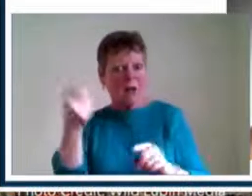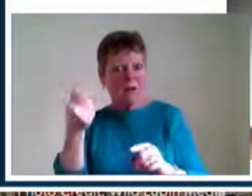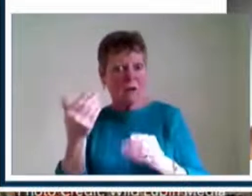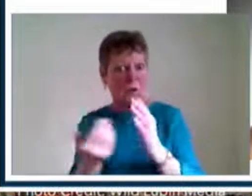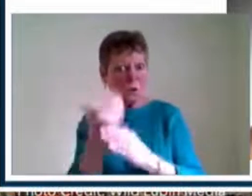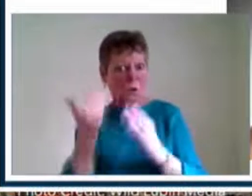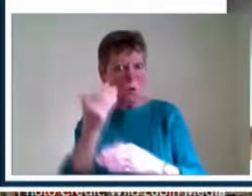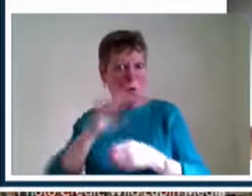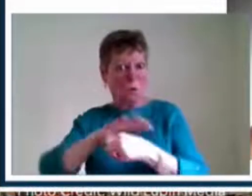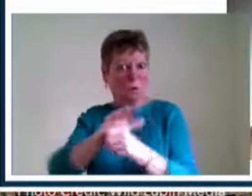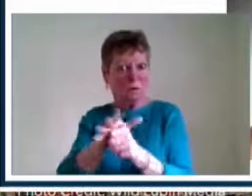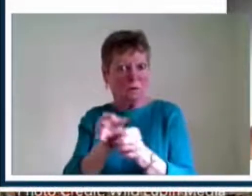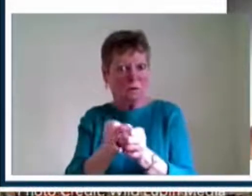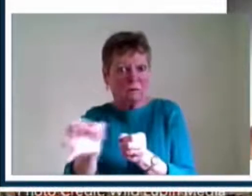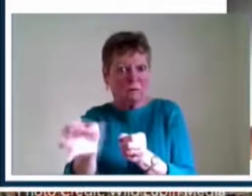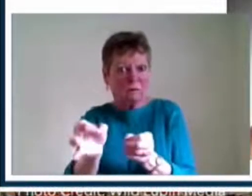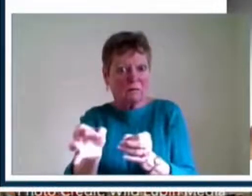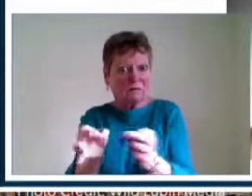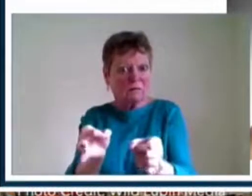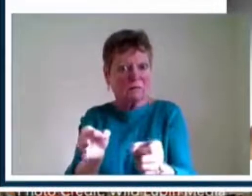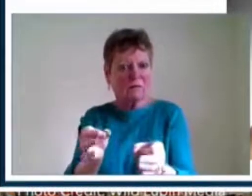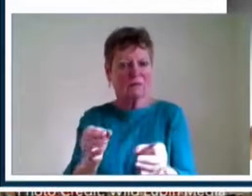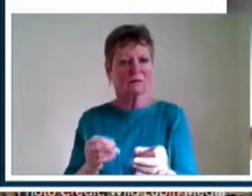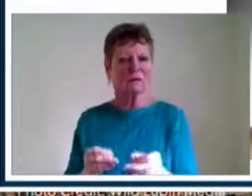latest variant. It really is.